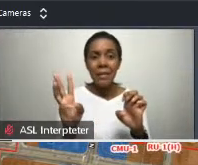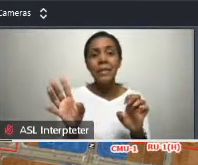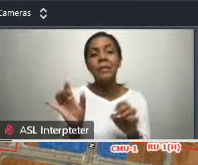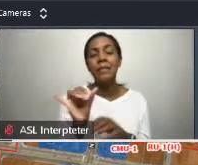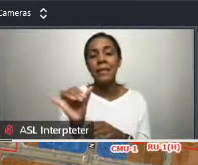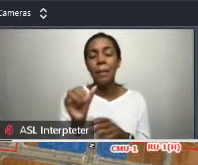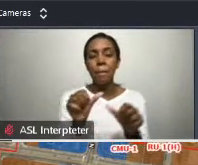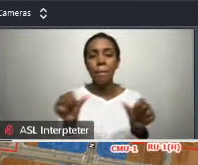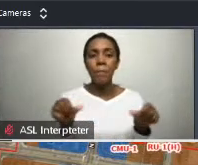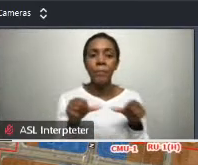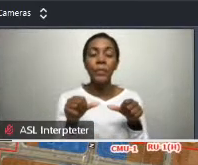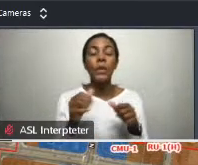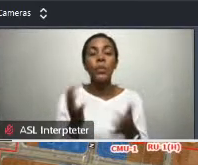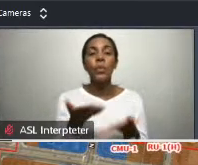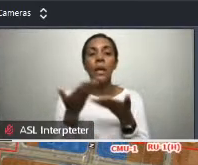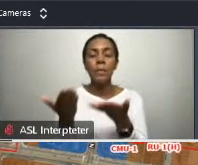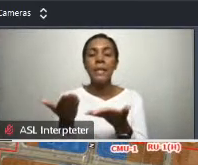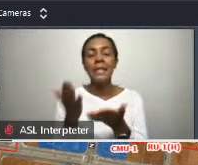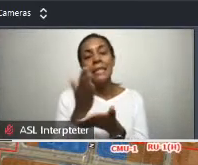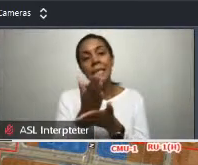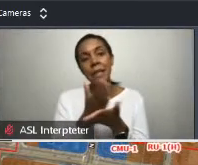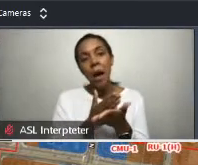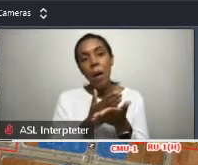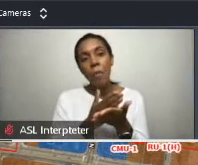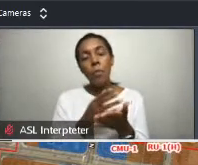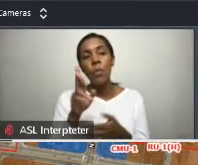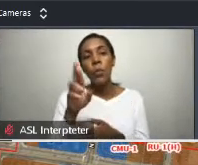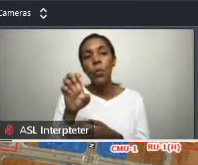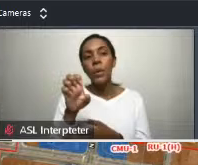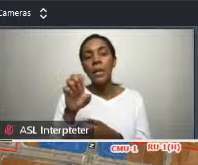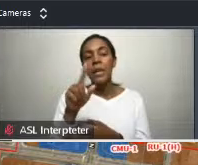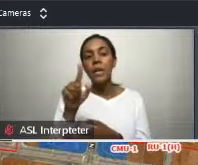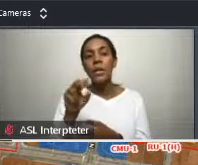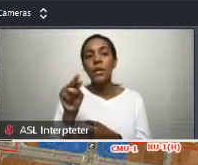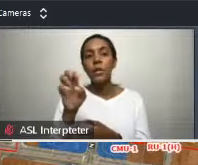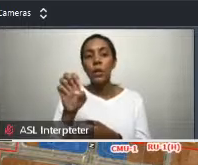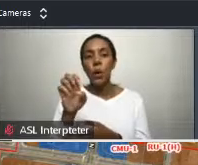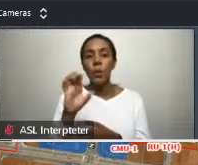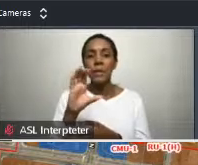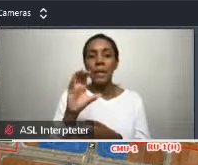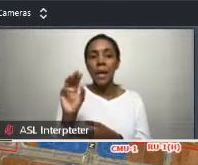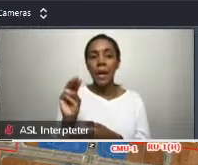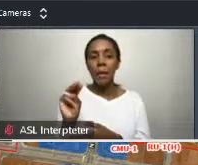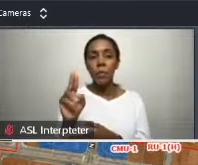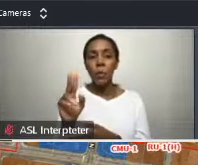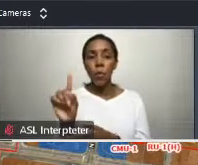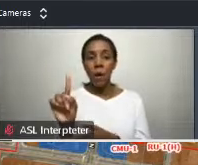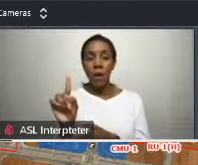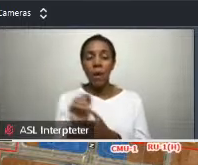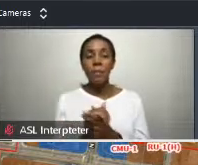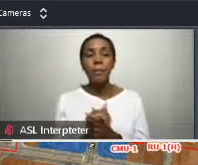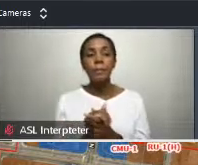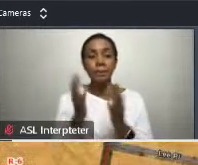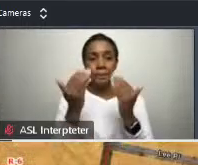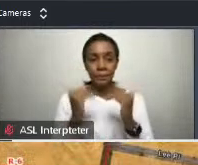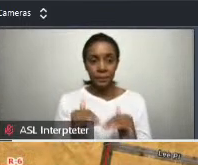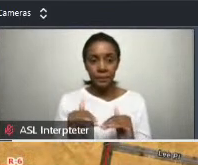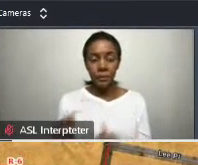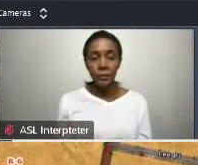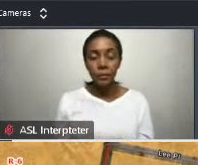corridors, we are recommending some rezoning to CMU1. Next slide.